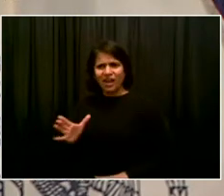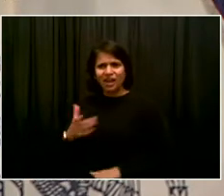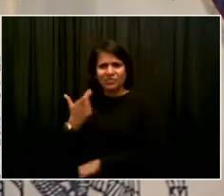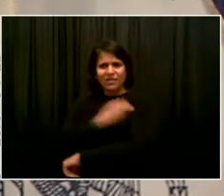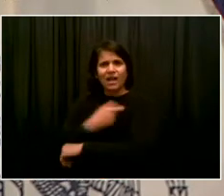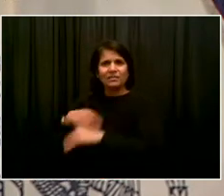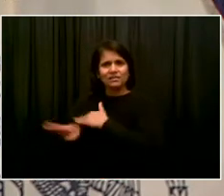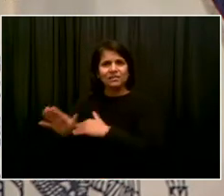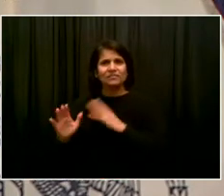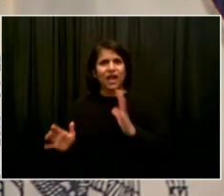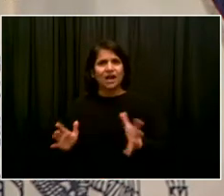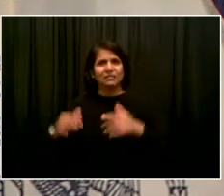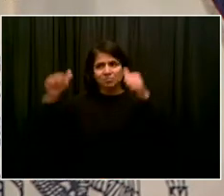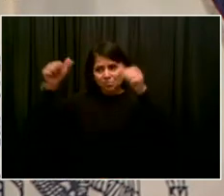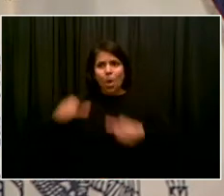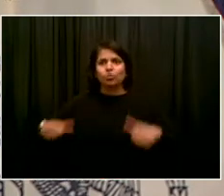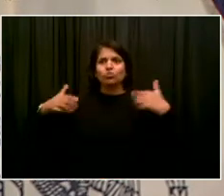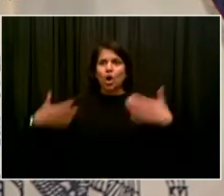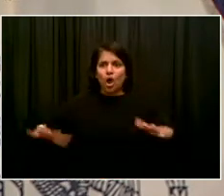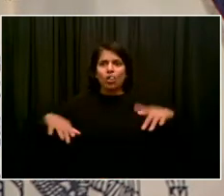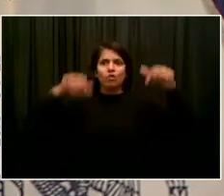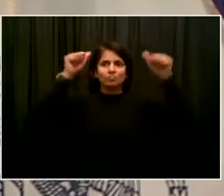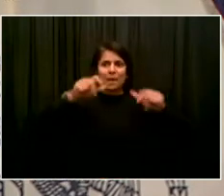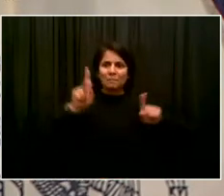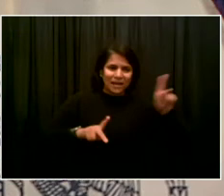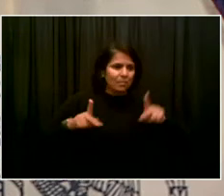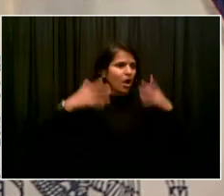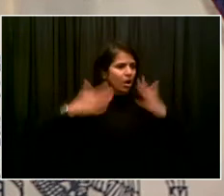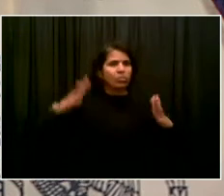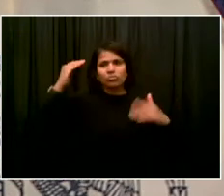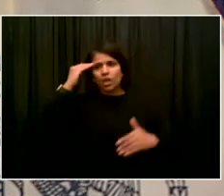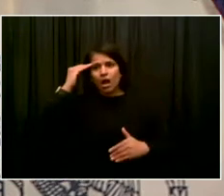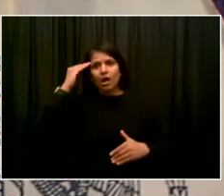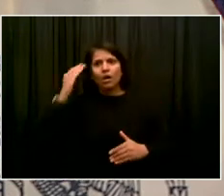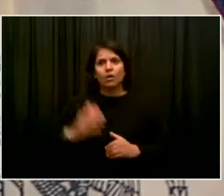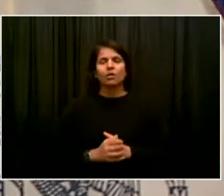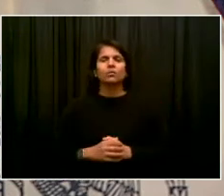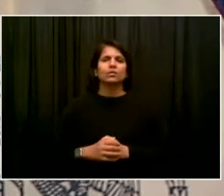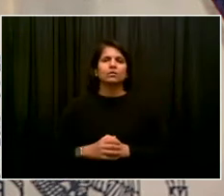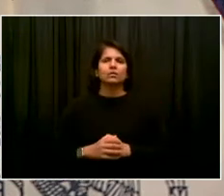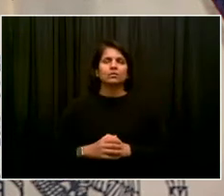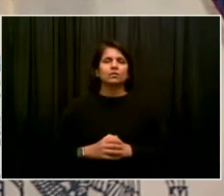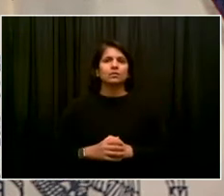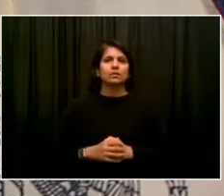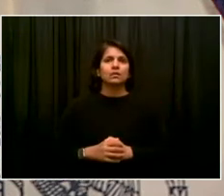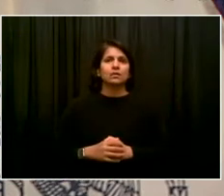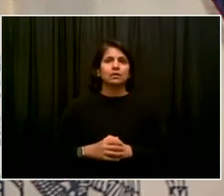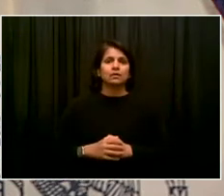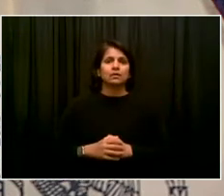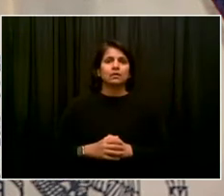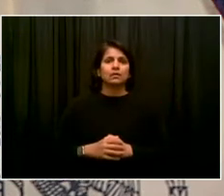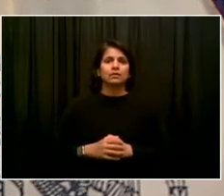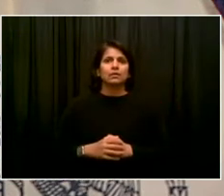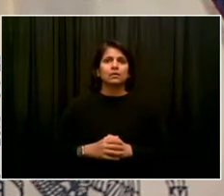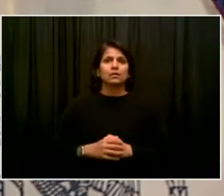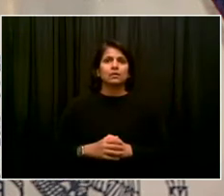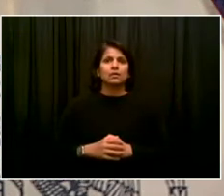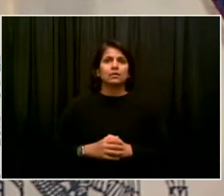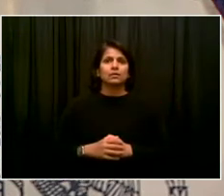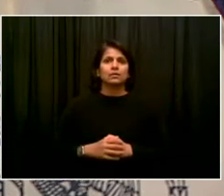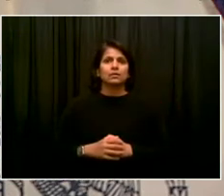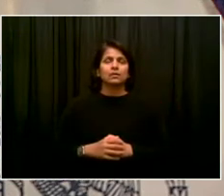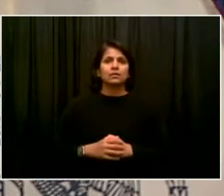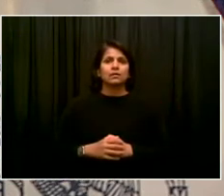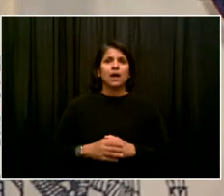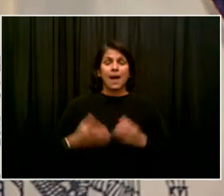sure people have gotten that second dose, obviously the vast, vast majority of people in this city who have been vaccinated have had